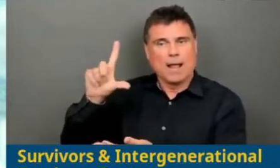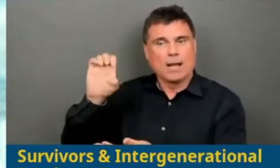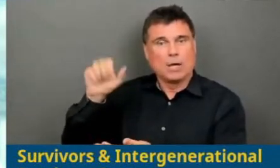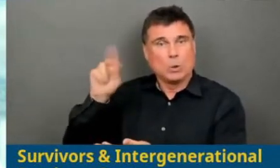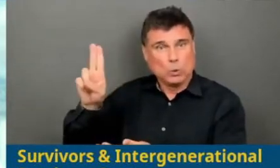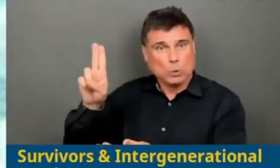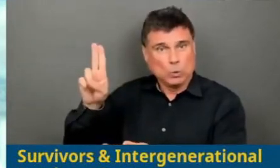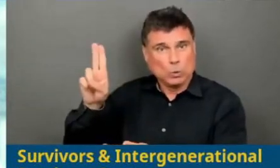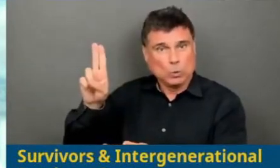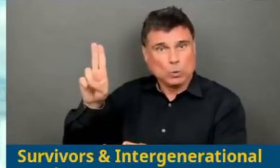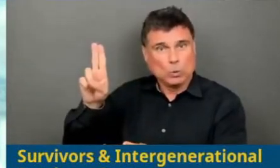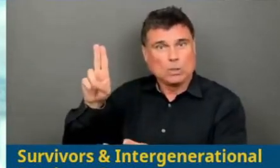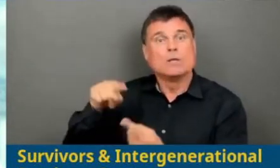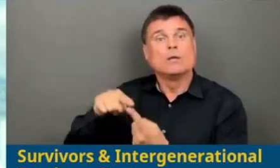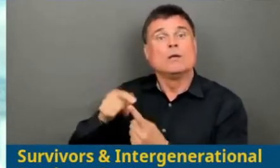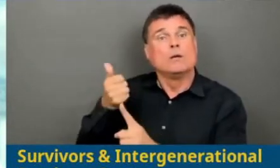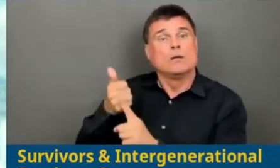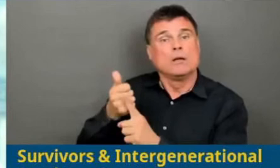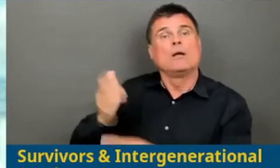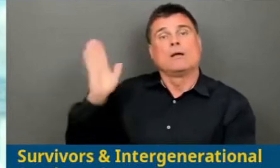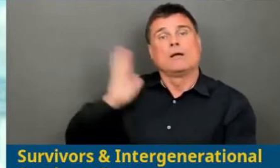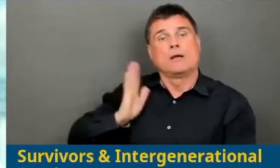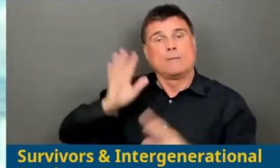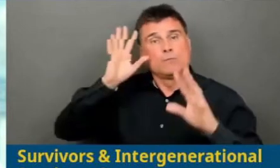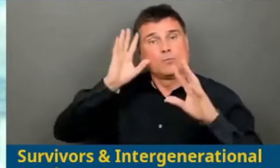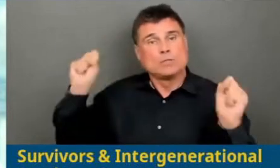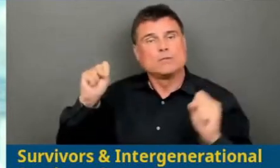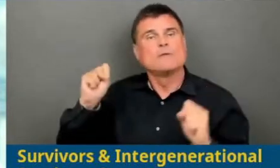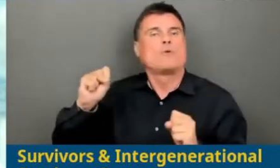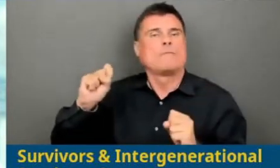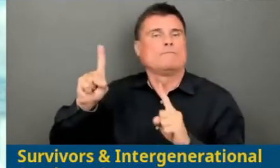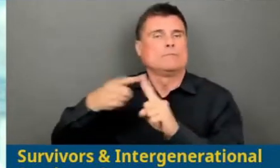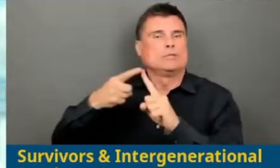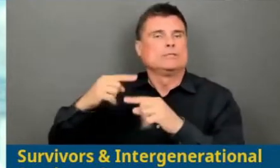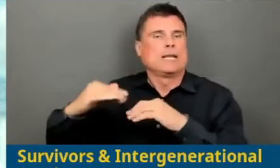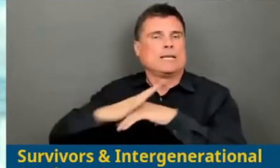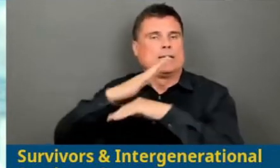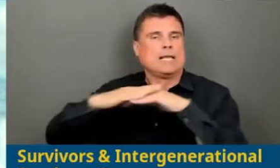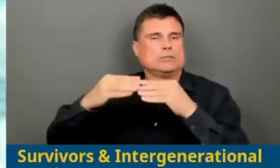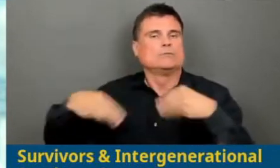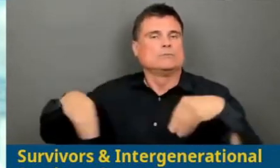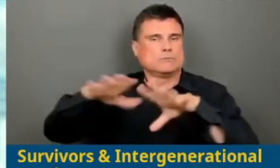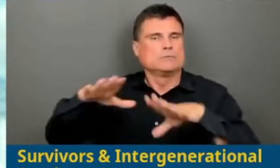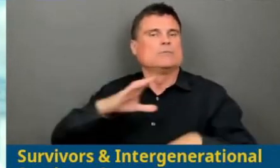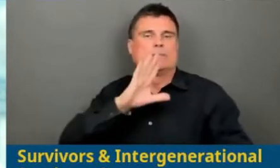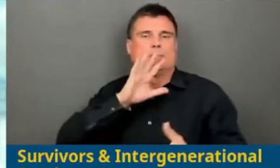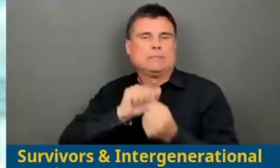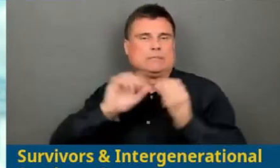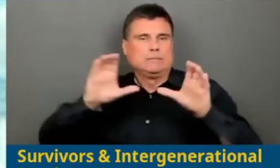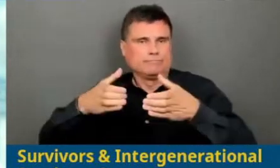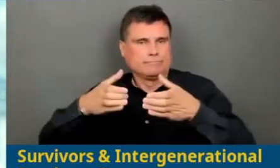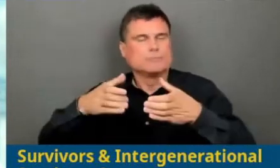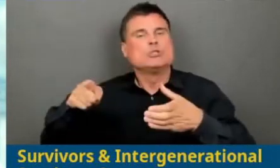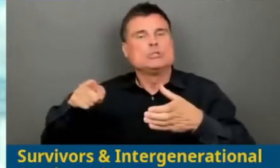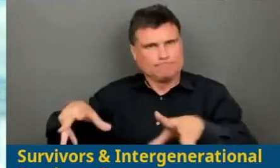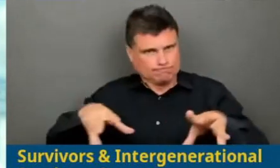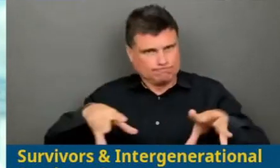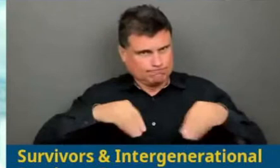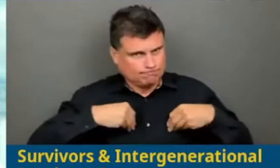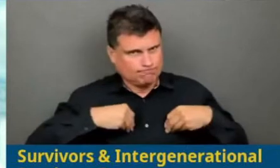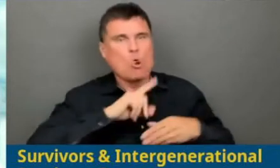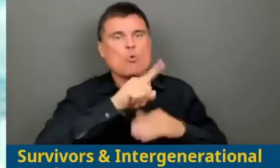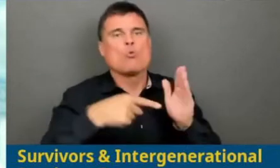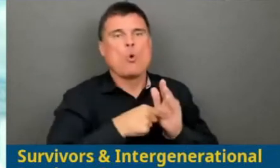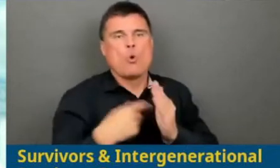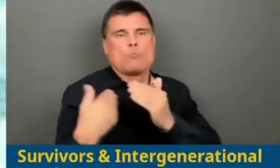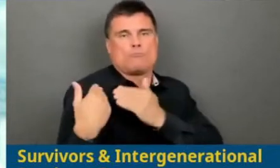past chair of the First Nation Health Council, has agreed to work in this capacity as a liaison officer. And joined with